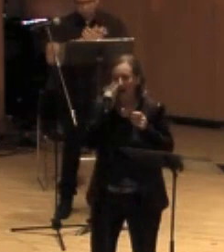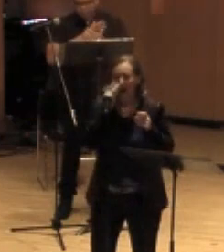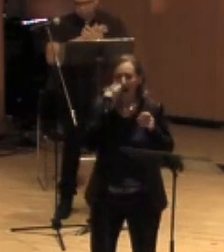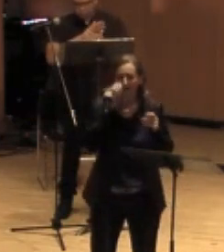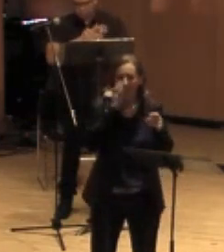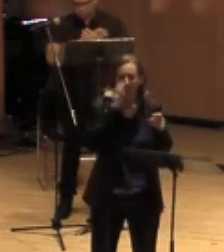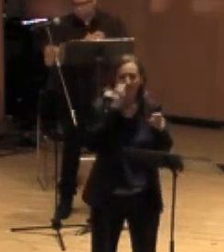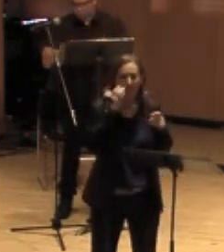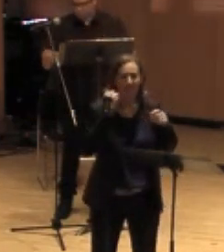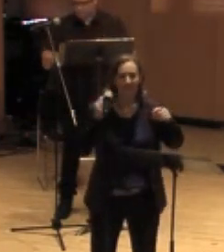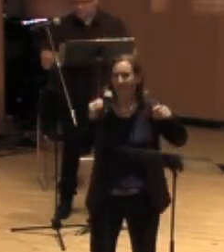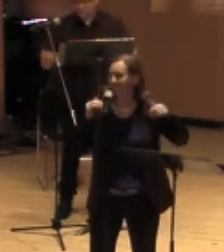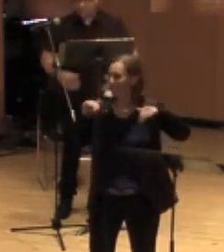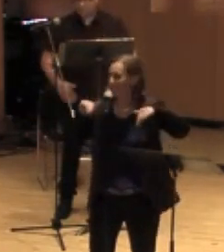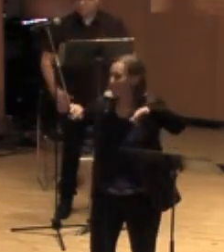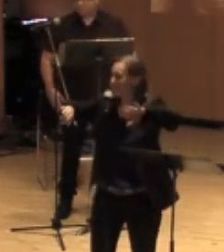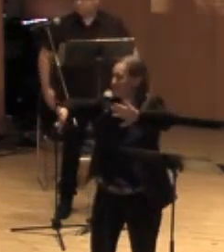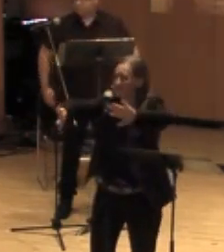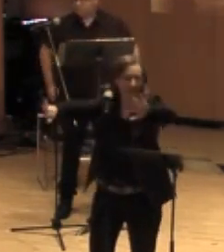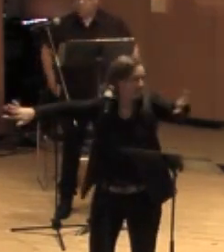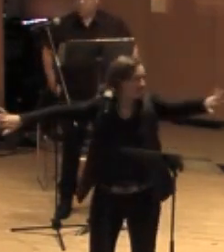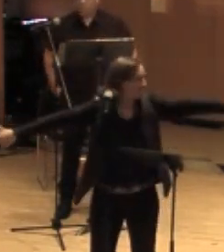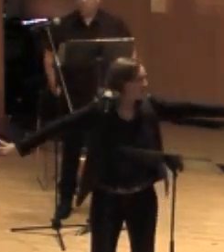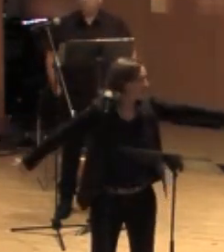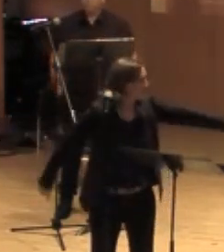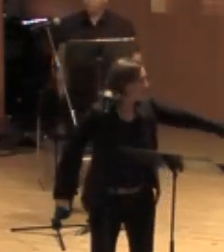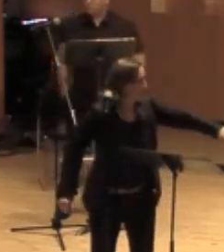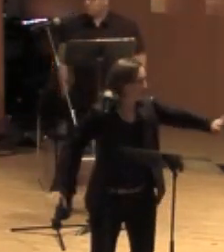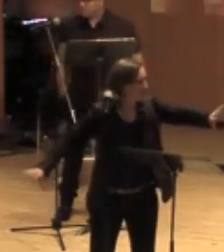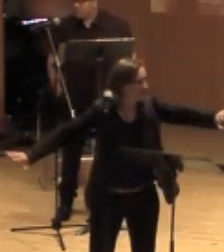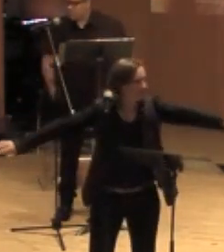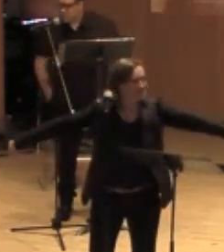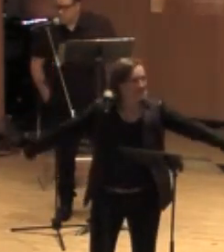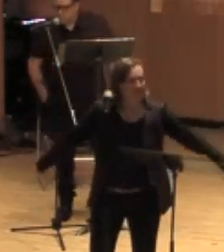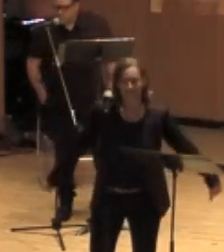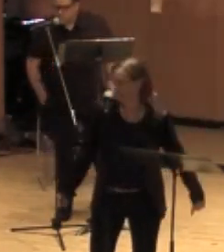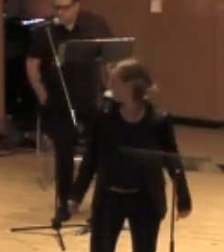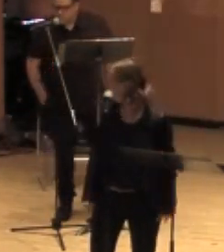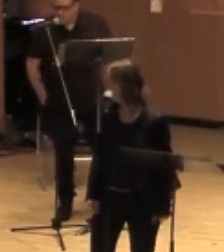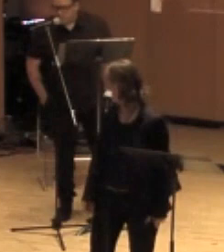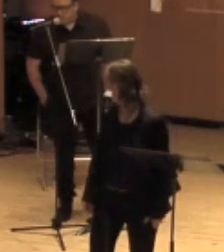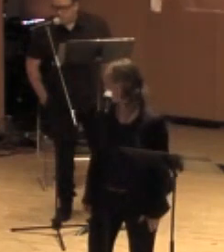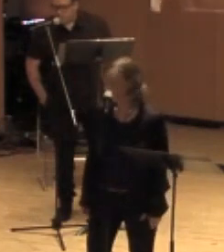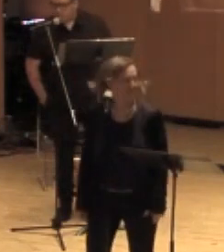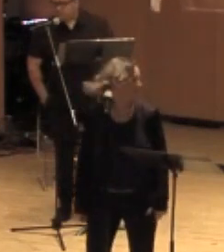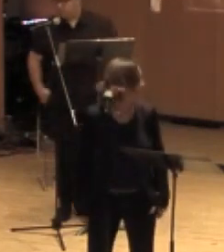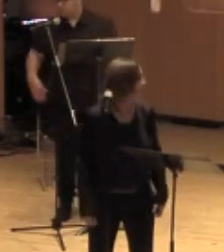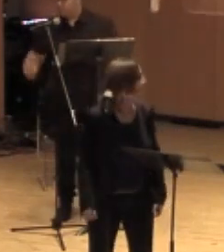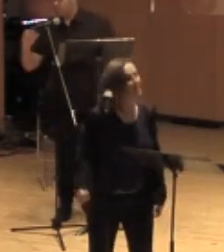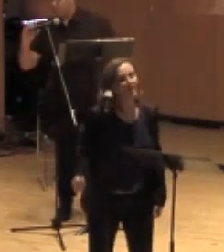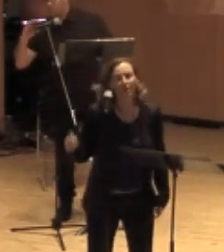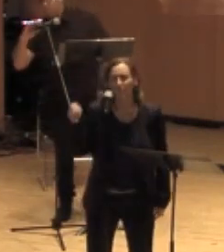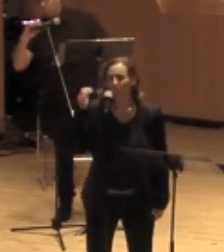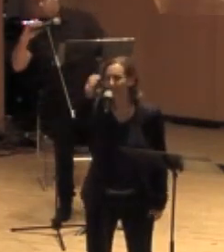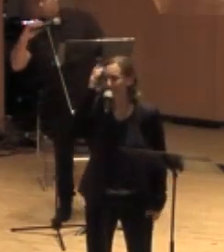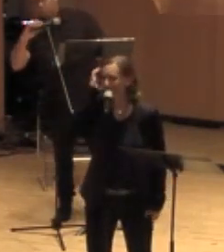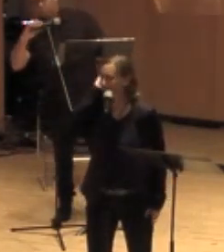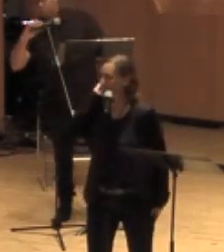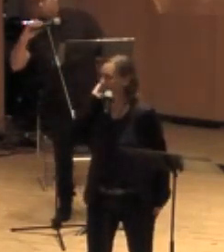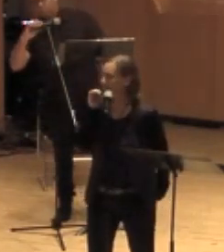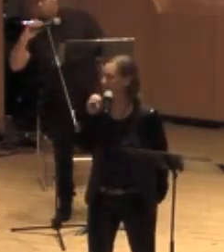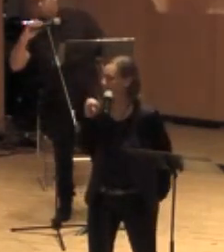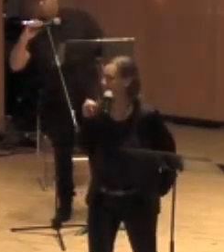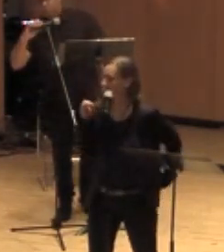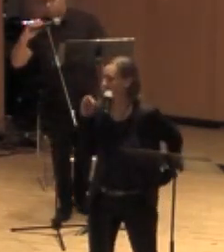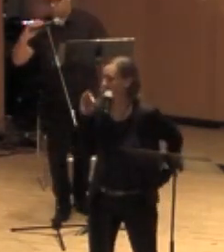y um those of you who are standing you're welcome to come fill in and sit around um so this is